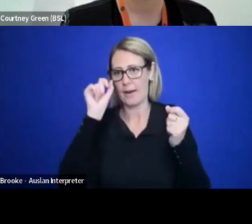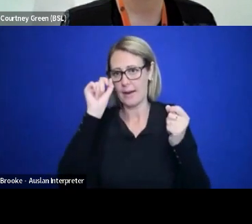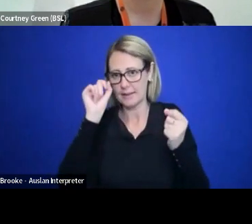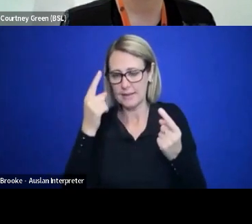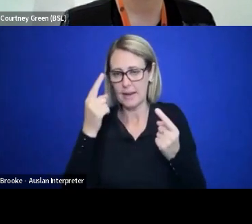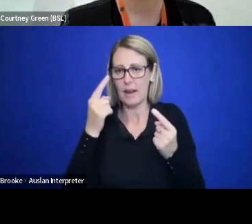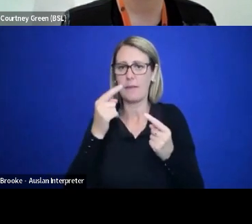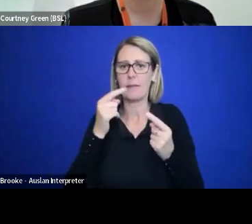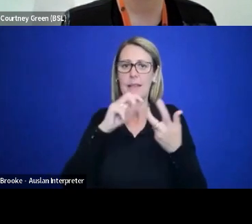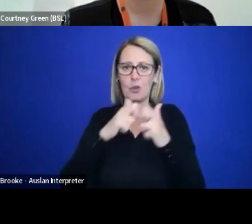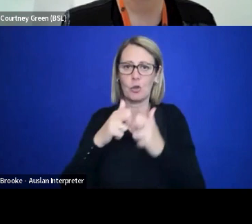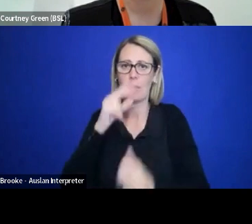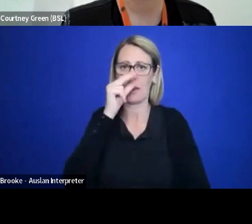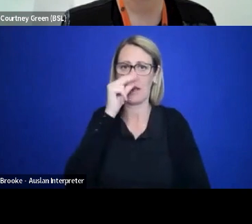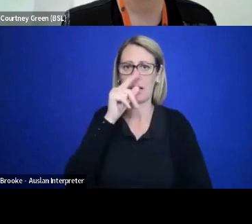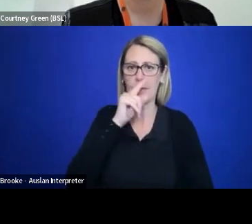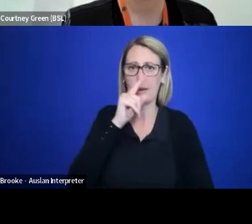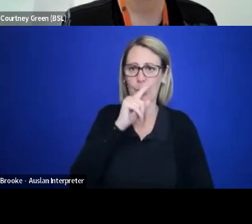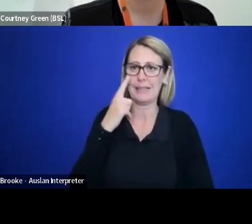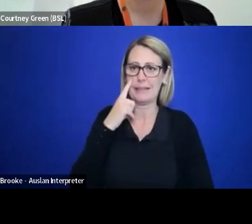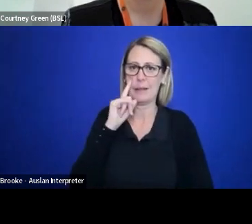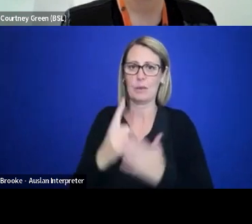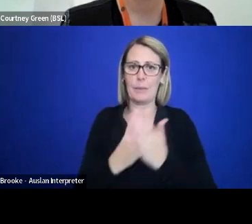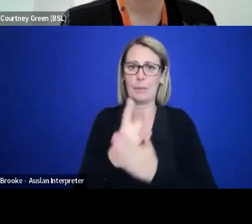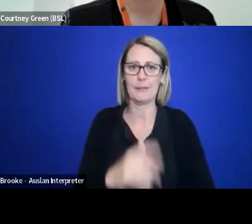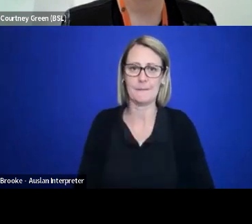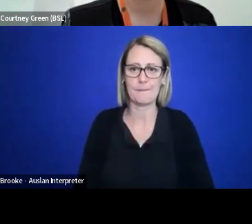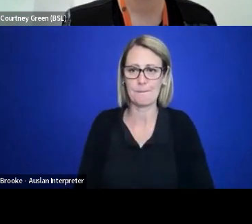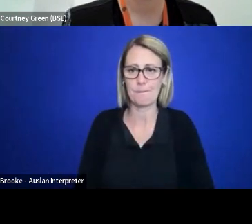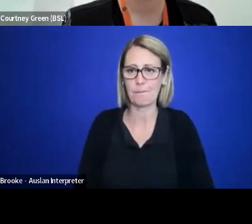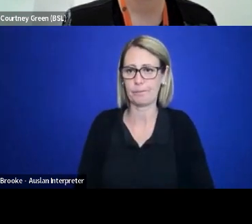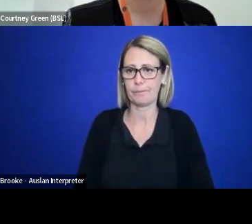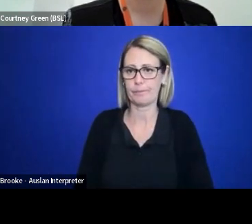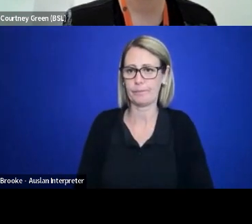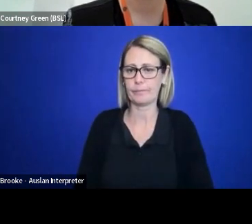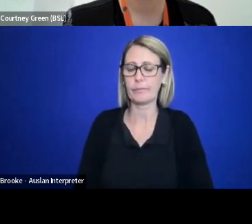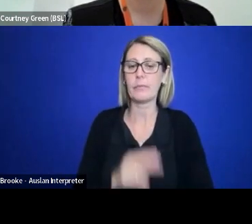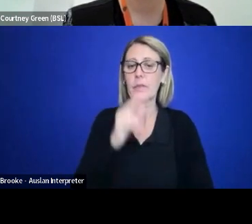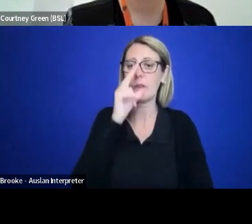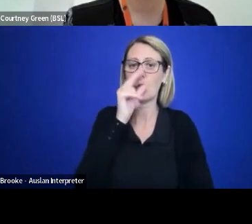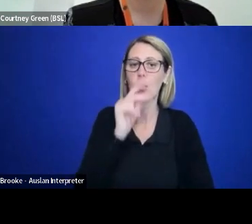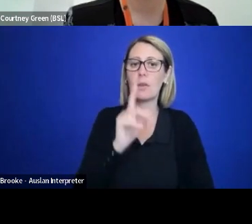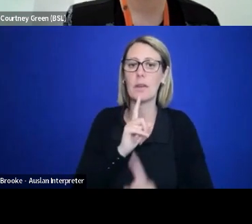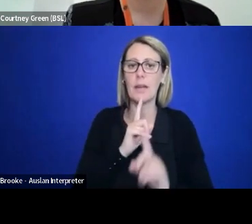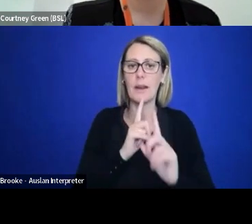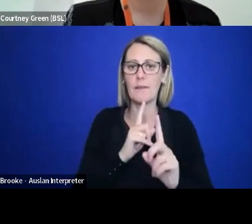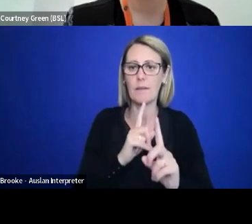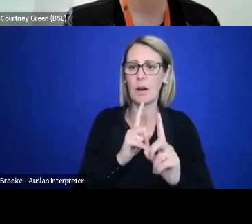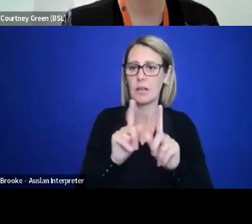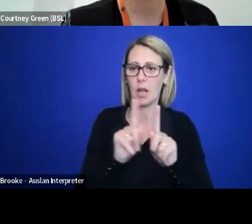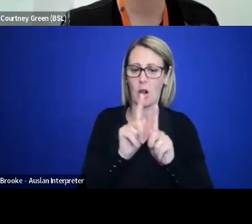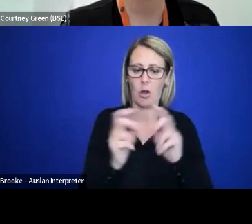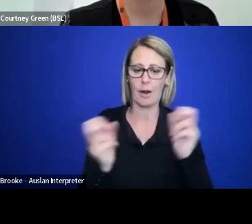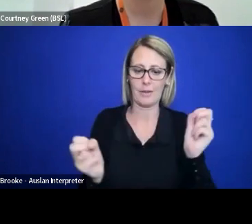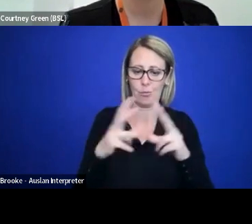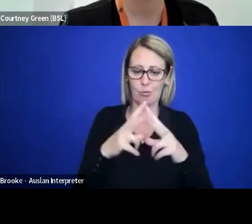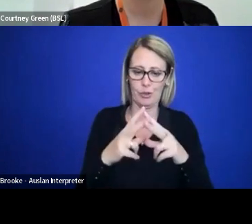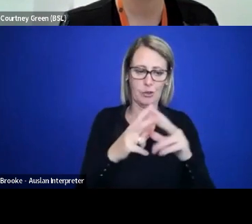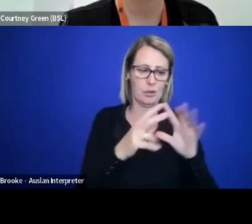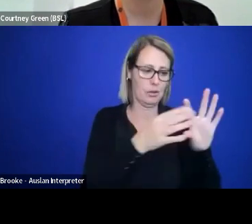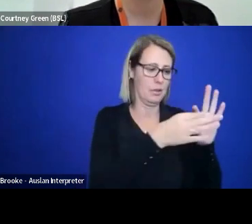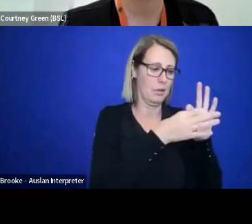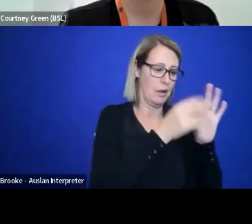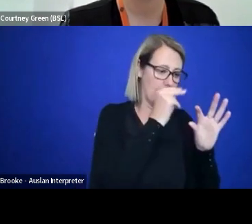issues of the young people and seeing what's happening. So the youth advisors are the bridge of connecting those